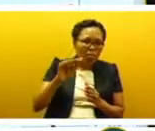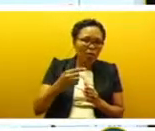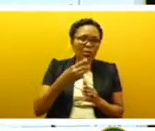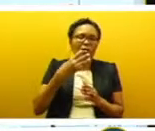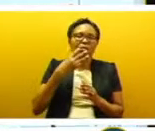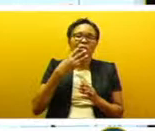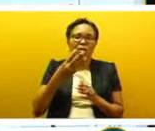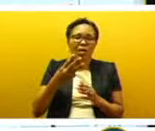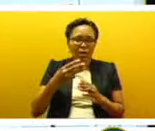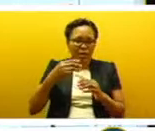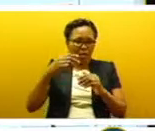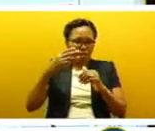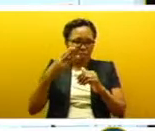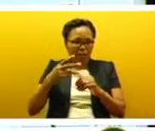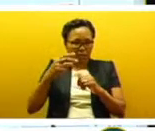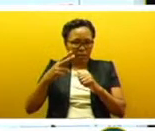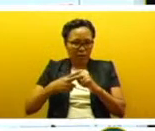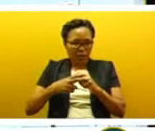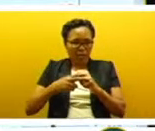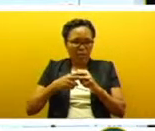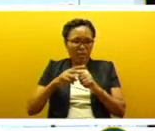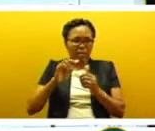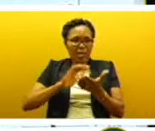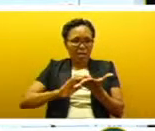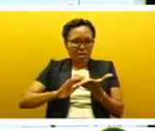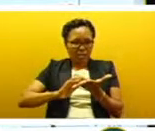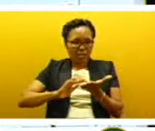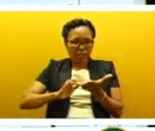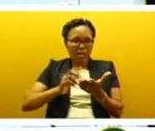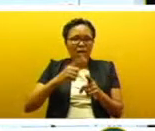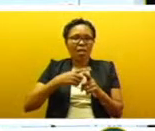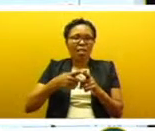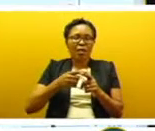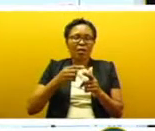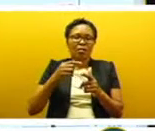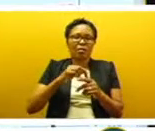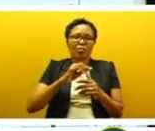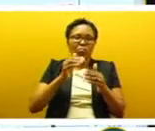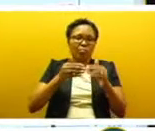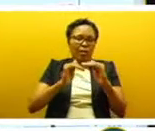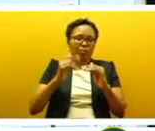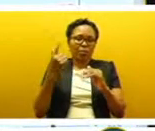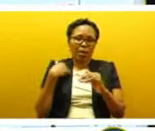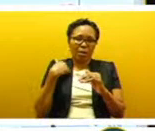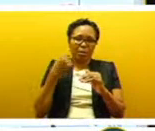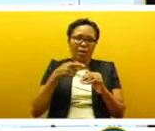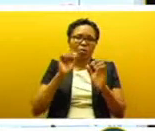1,337 kits, then the maximum amount you could get is